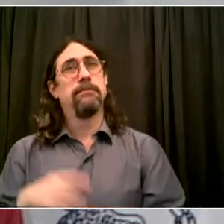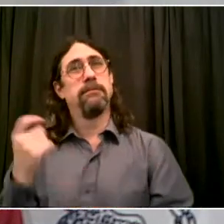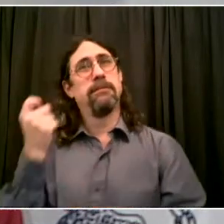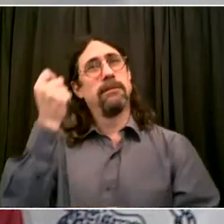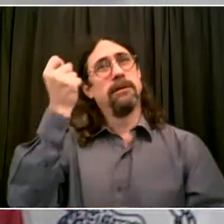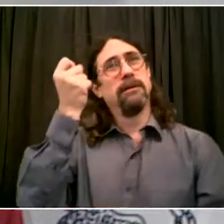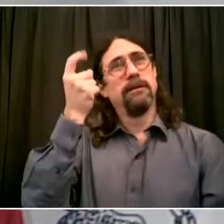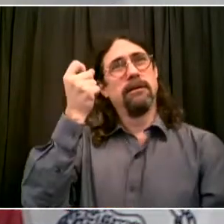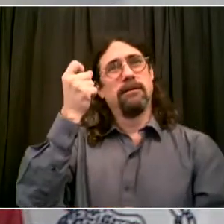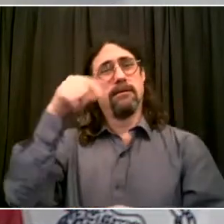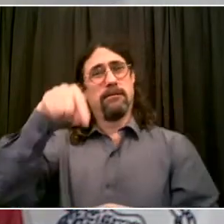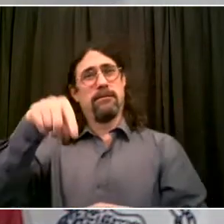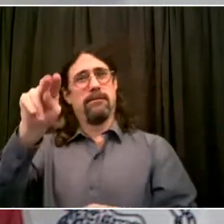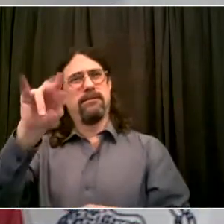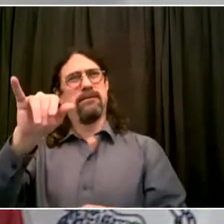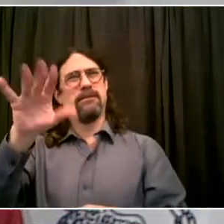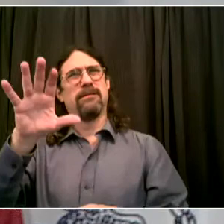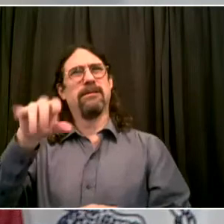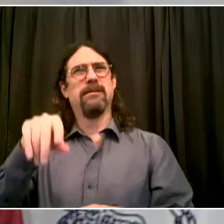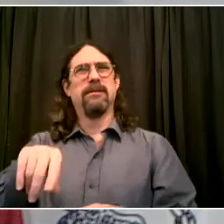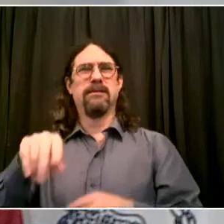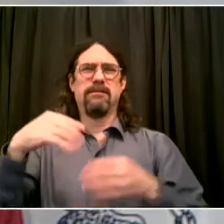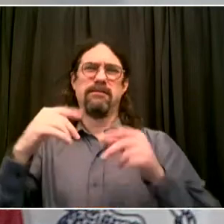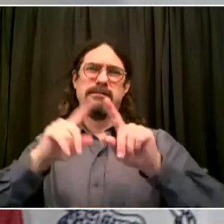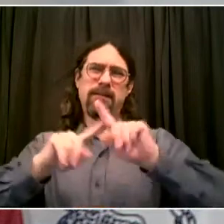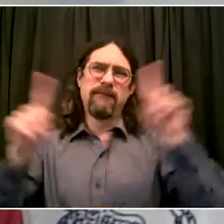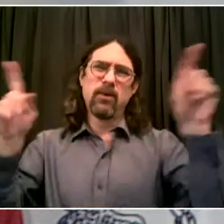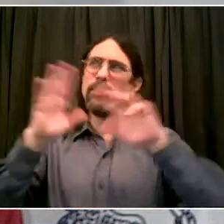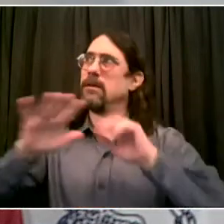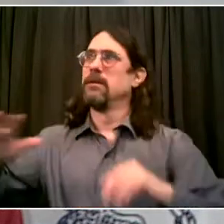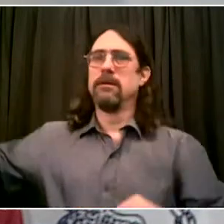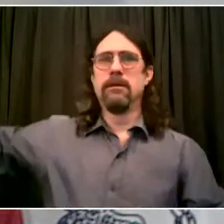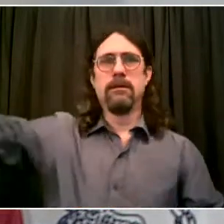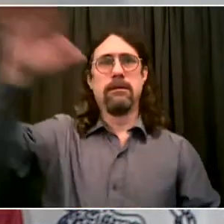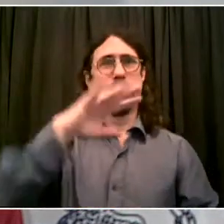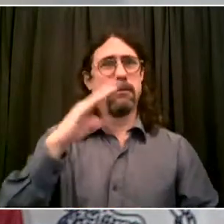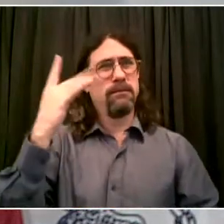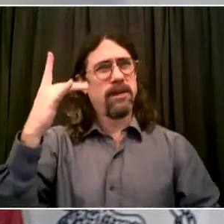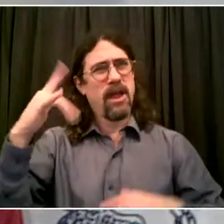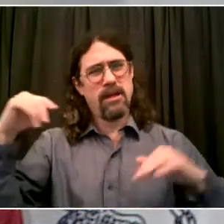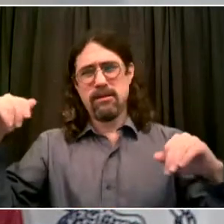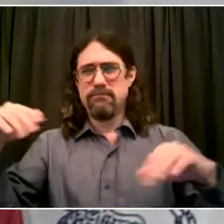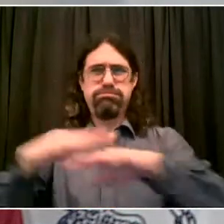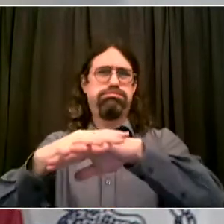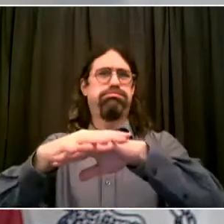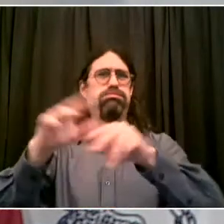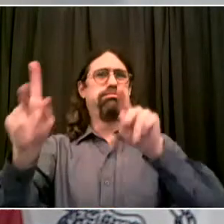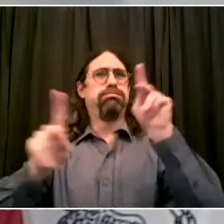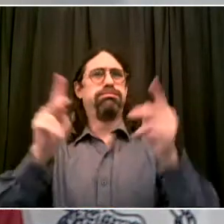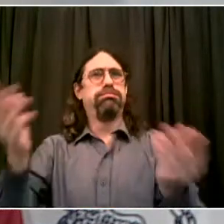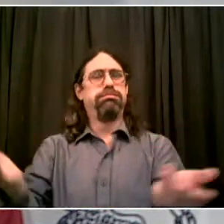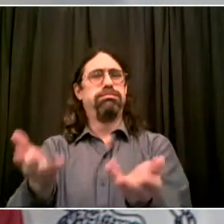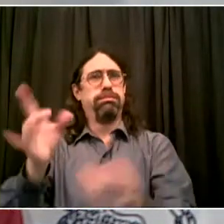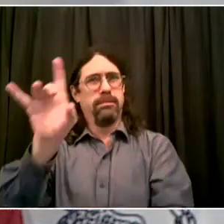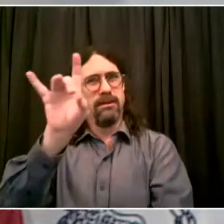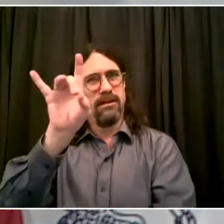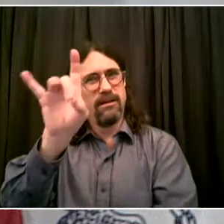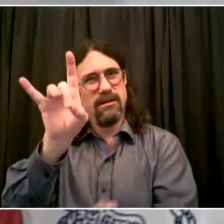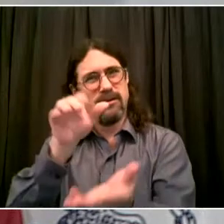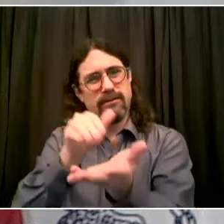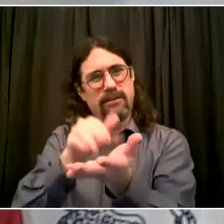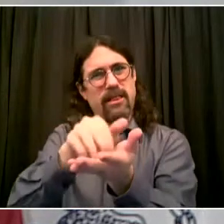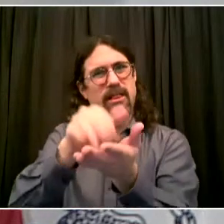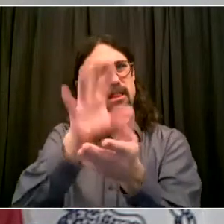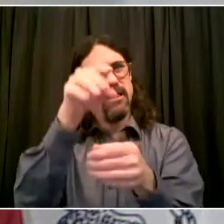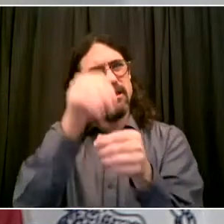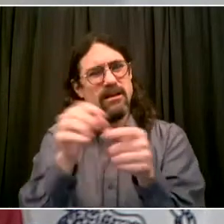city, the fact that no matter how hard we're fighting, there's still a legacy of lots of poverty and lots of folks who didn't get health